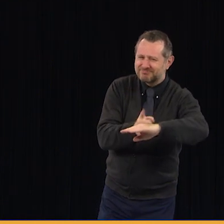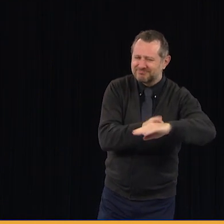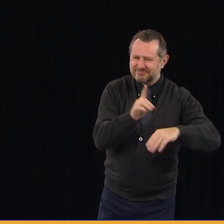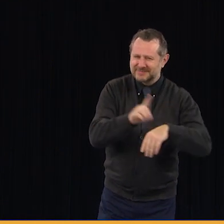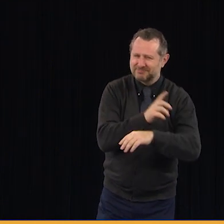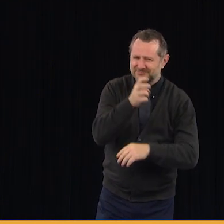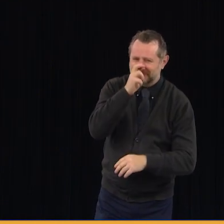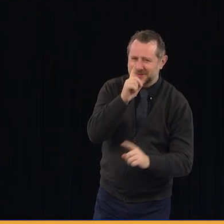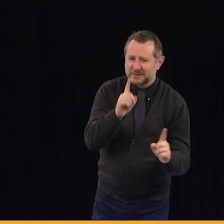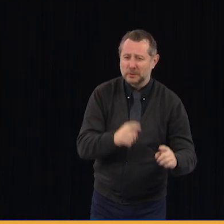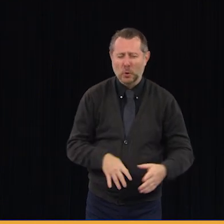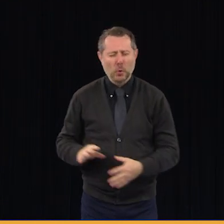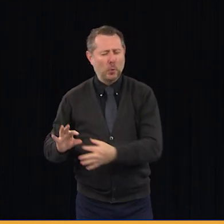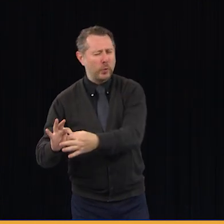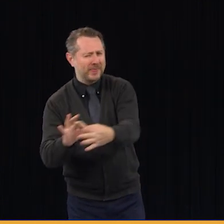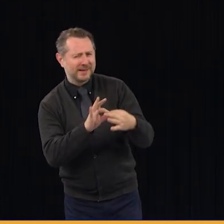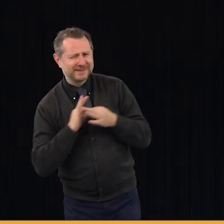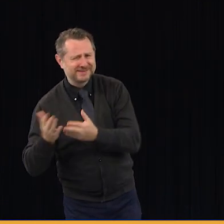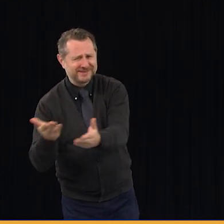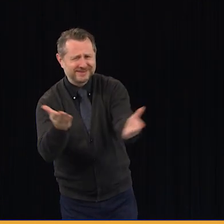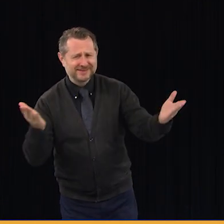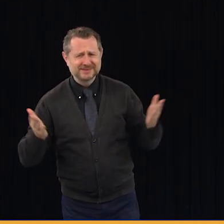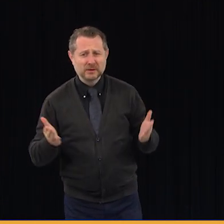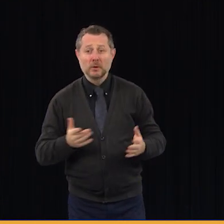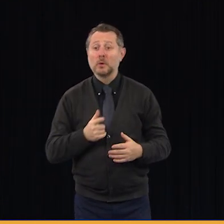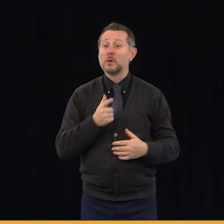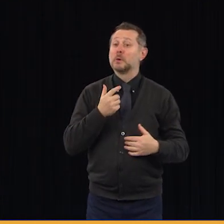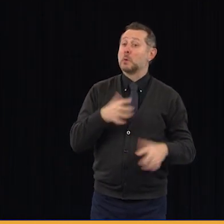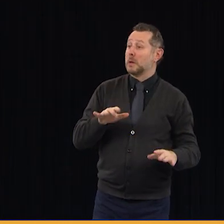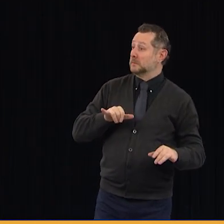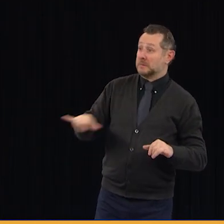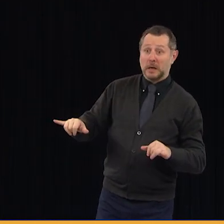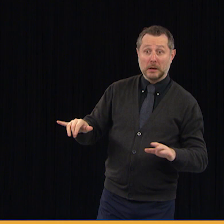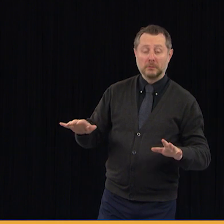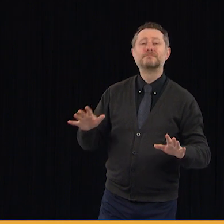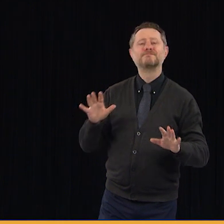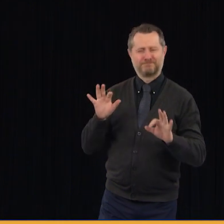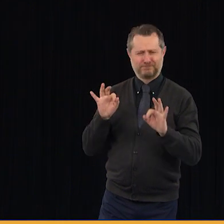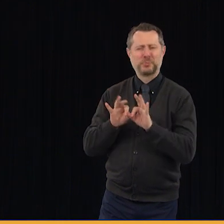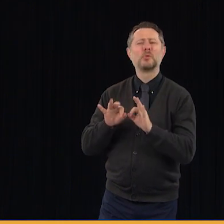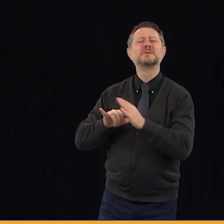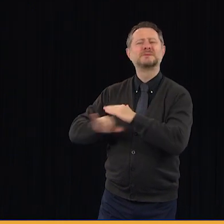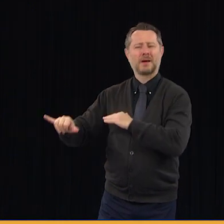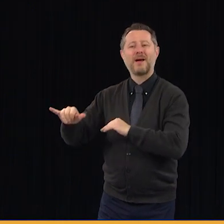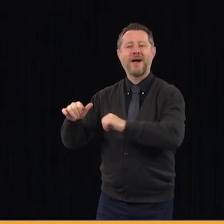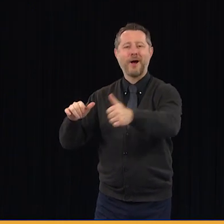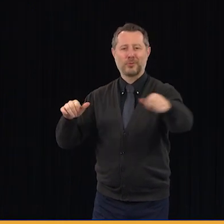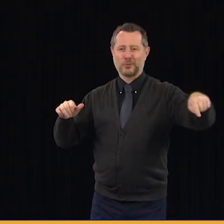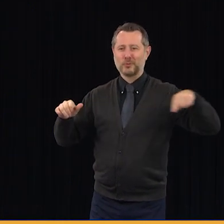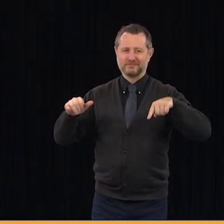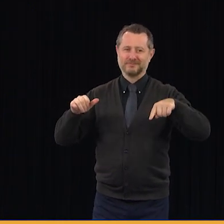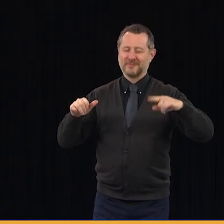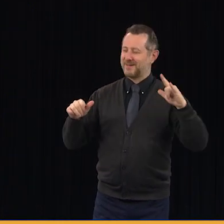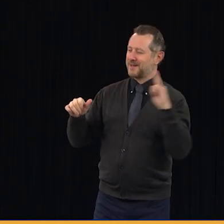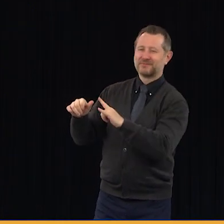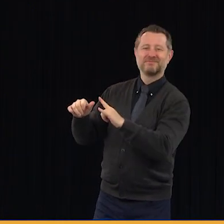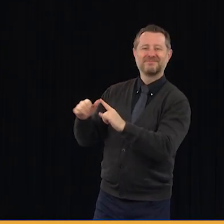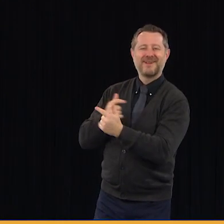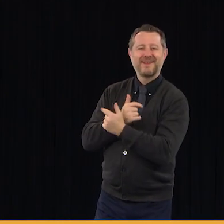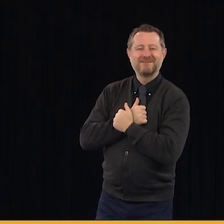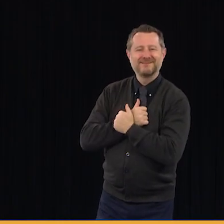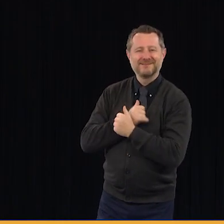and we're loving. And if you don't want to stay home for yourself, stay home for someone you love. right? That's what the stay-at-home campaign is all